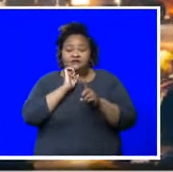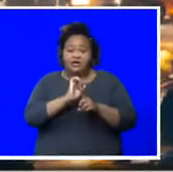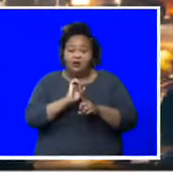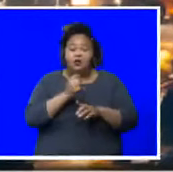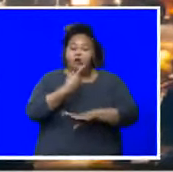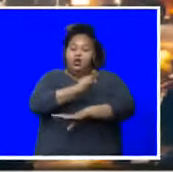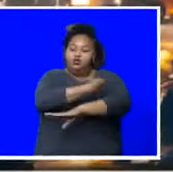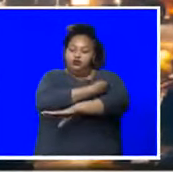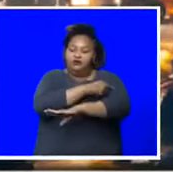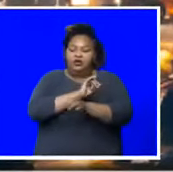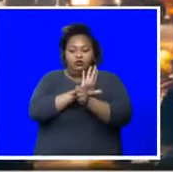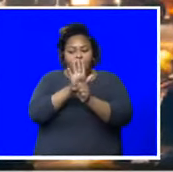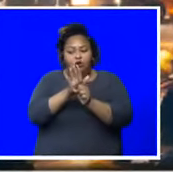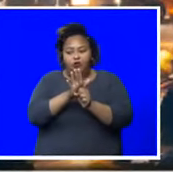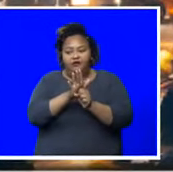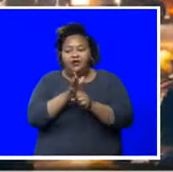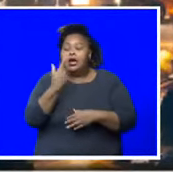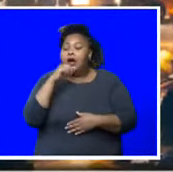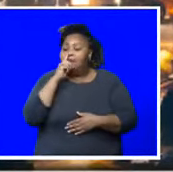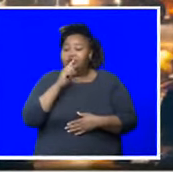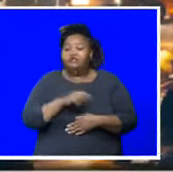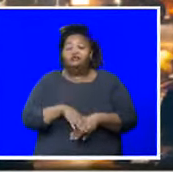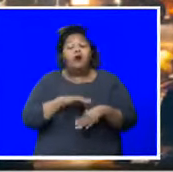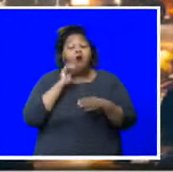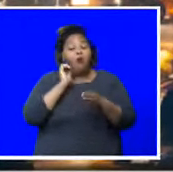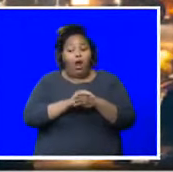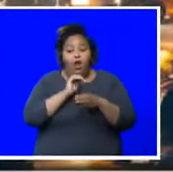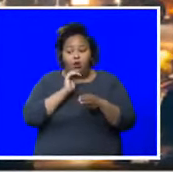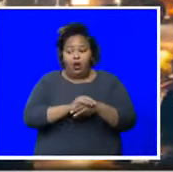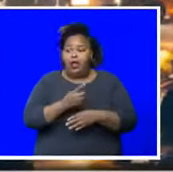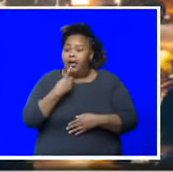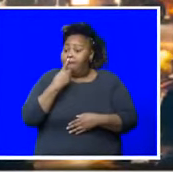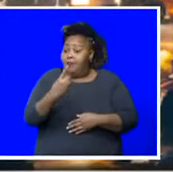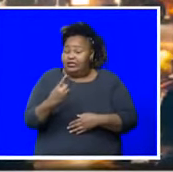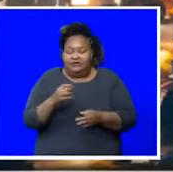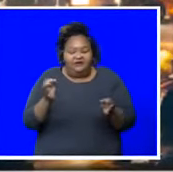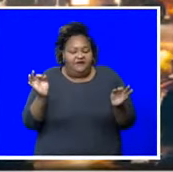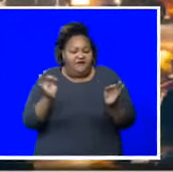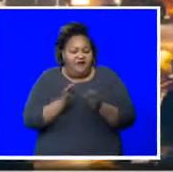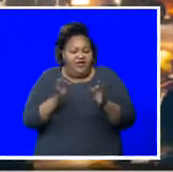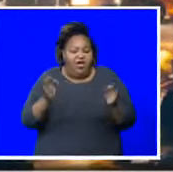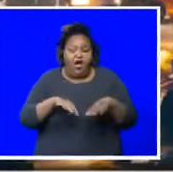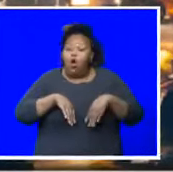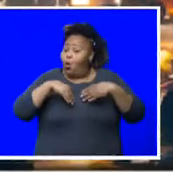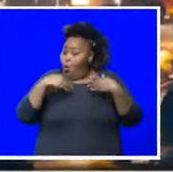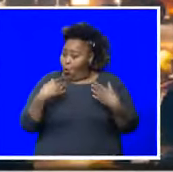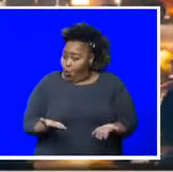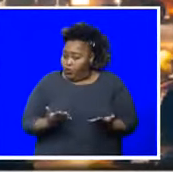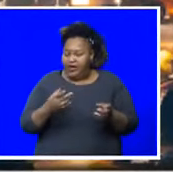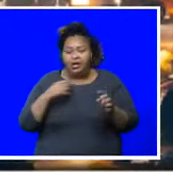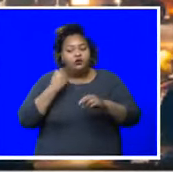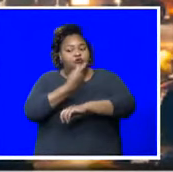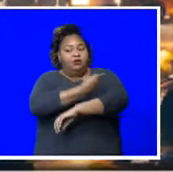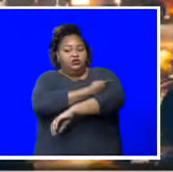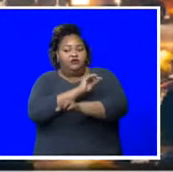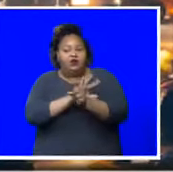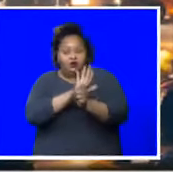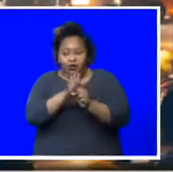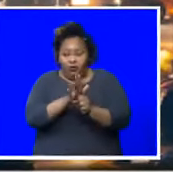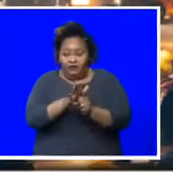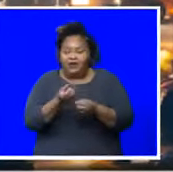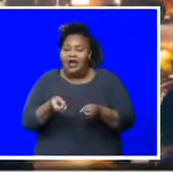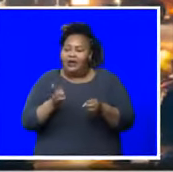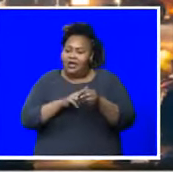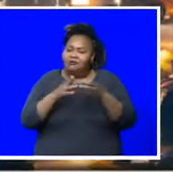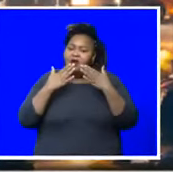mkhuhlane kodwa-ke solonako tisaphila. Nabafundzi-ke bathi kungako nabo basesabi kugoma kanti-ke babonga-ke uhulumende